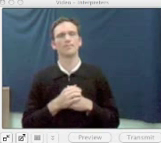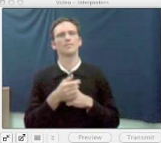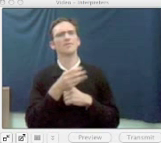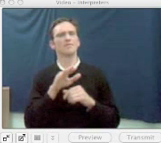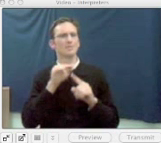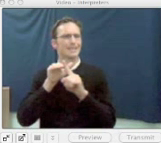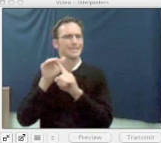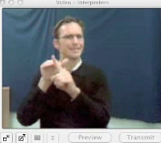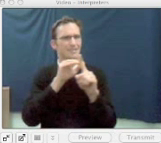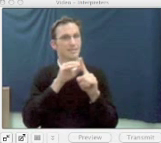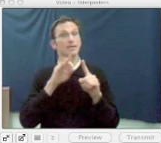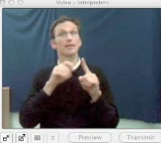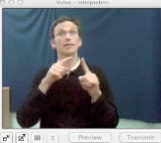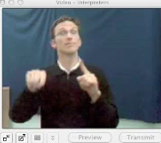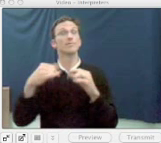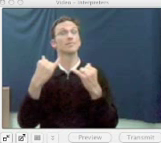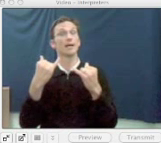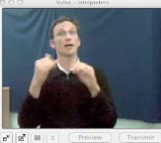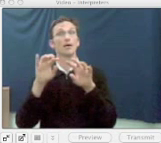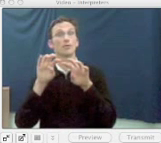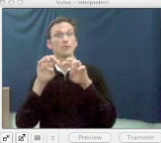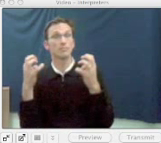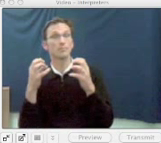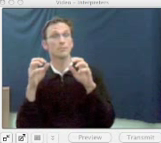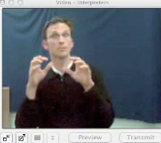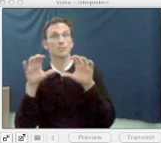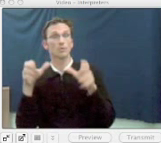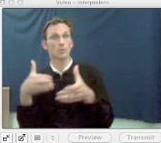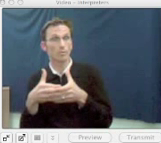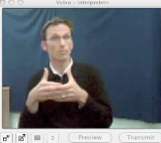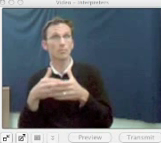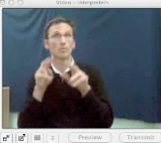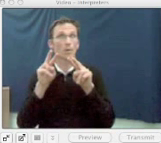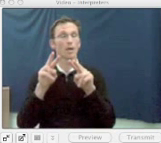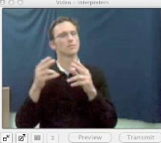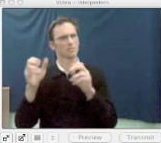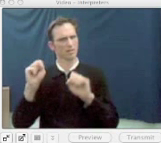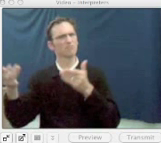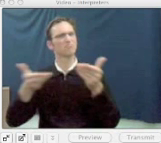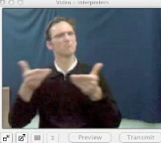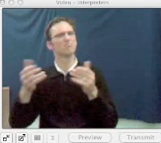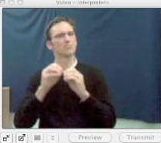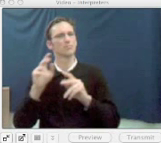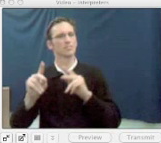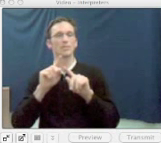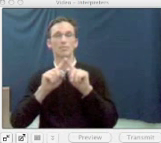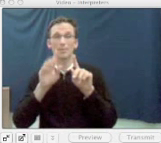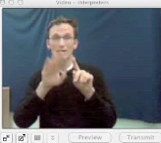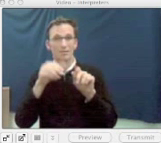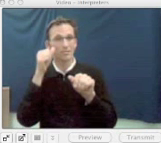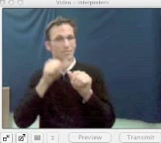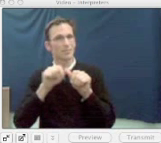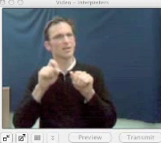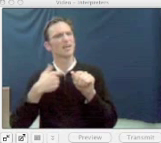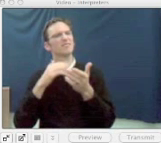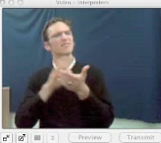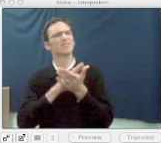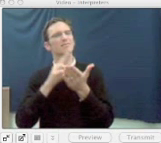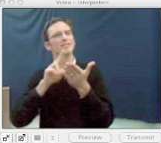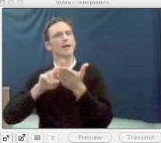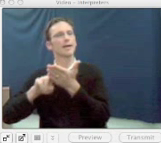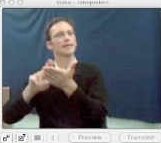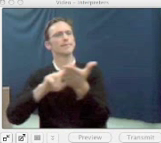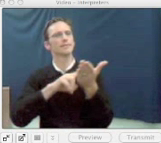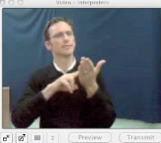watching this in a group, we thank you because it allowed us to invite more people. But remember to use the sign-in sheet so that we can track everybody who is